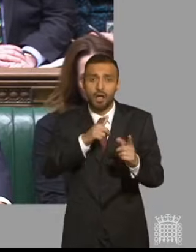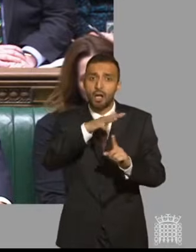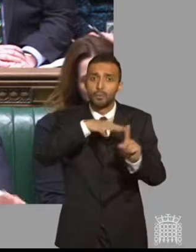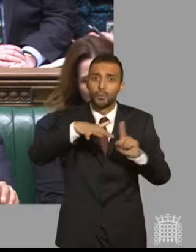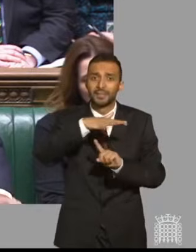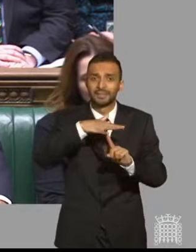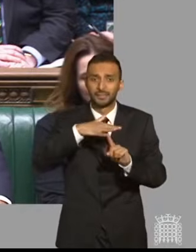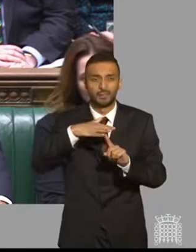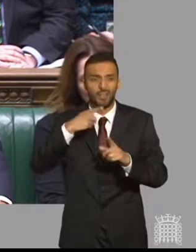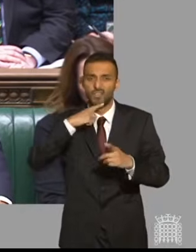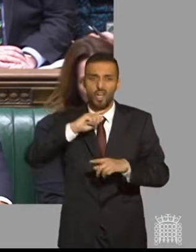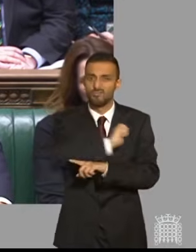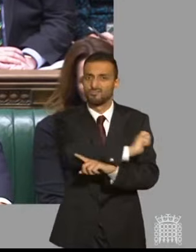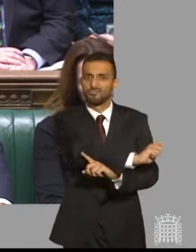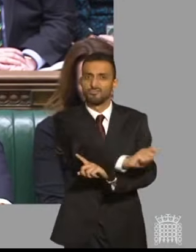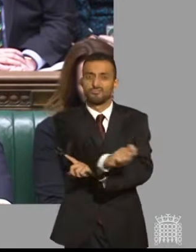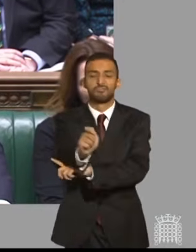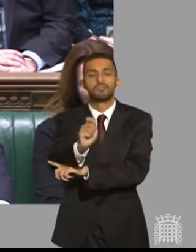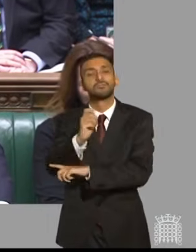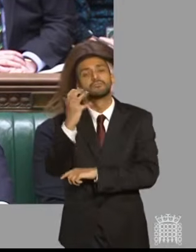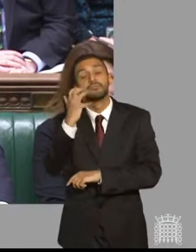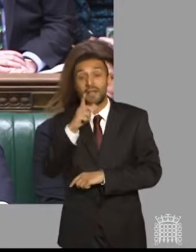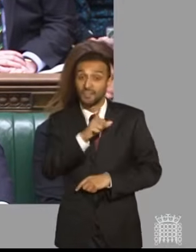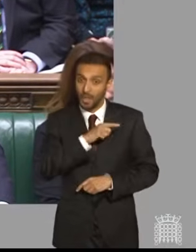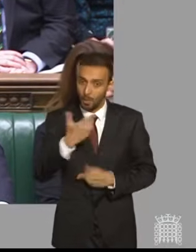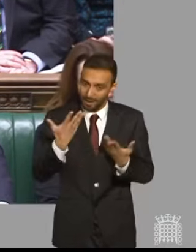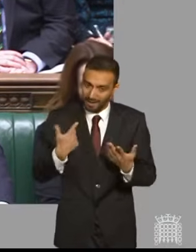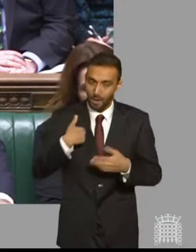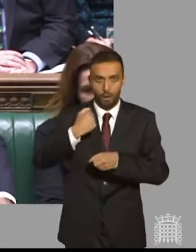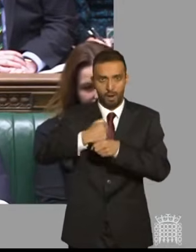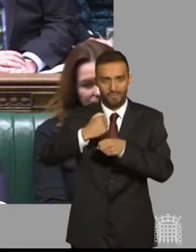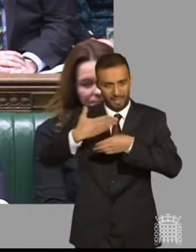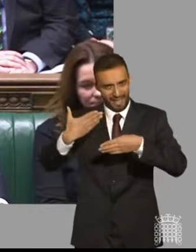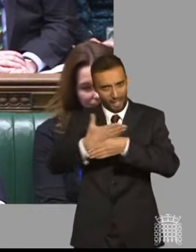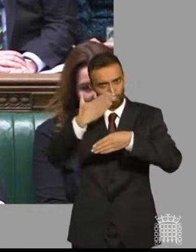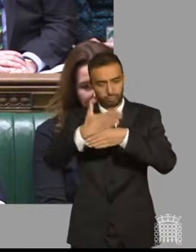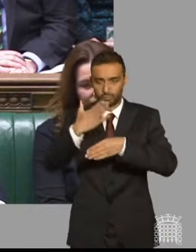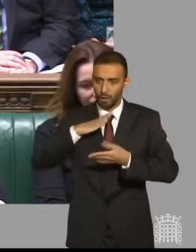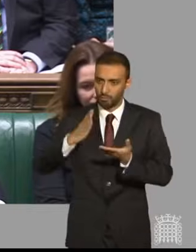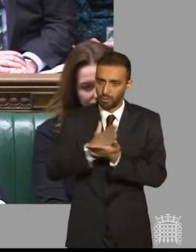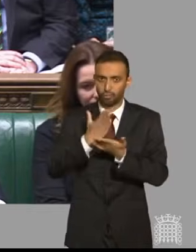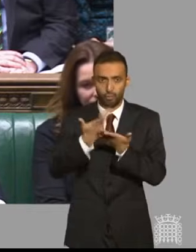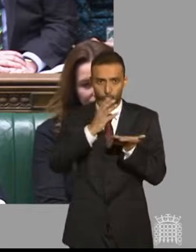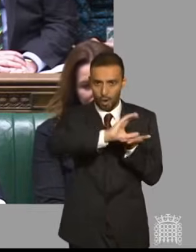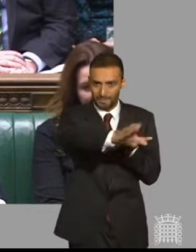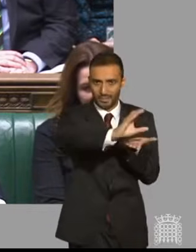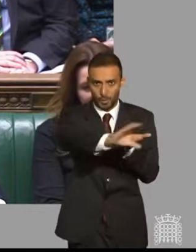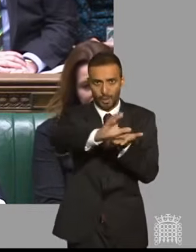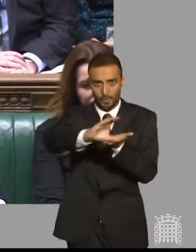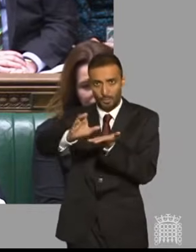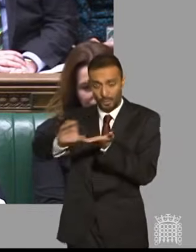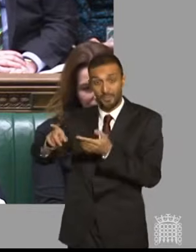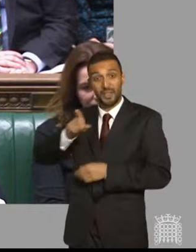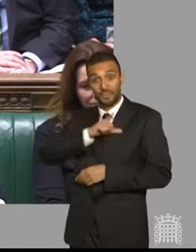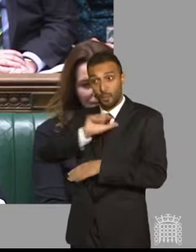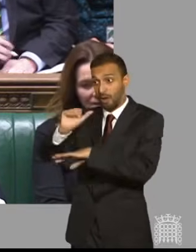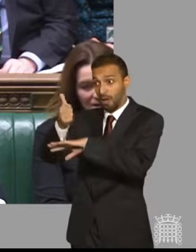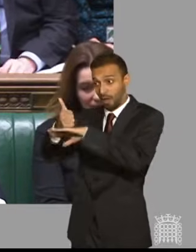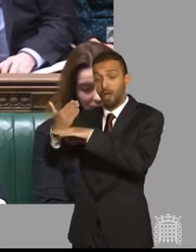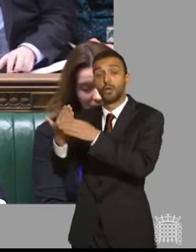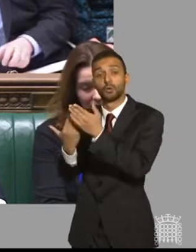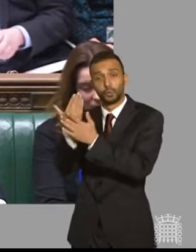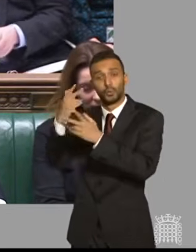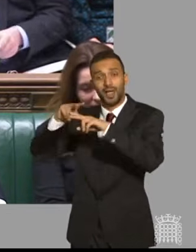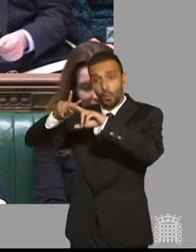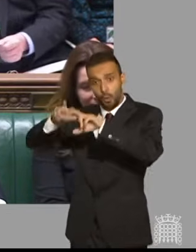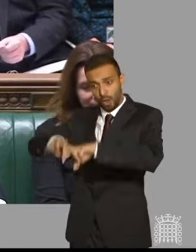compensation, and that's why we established Sir Win Williams' inquiry. It's why we've already paid out over £150 million of